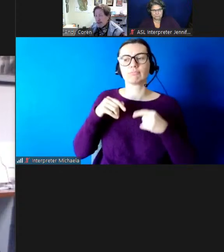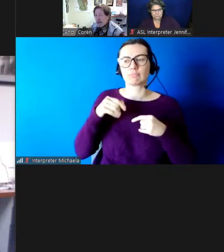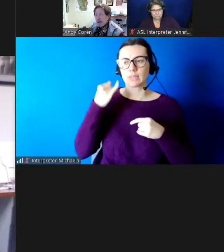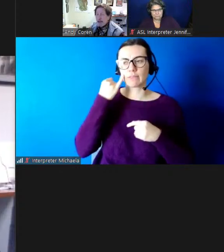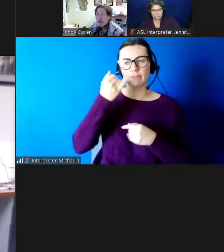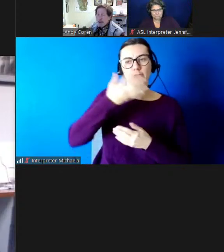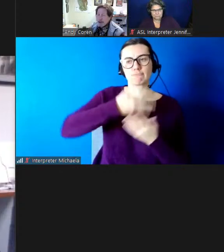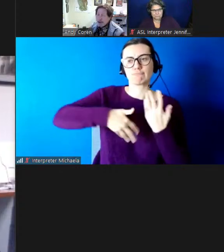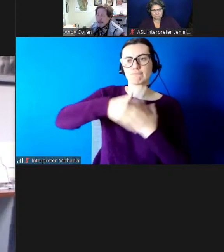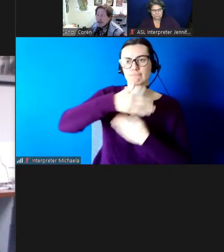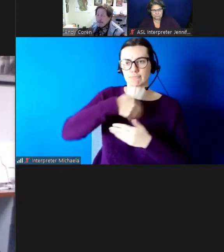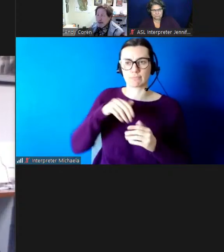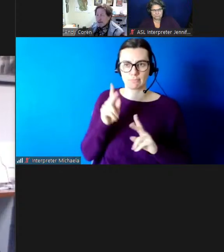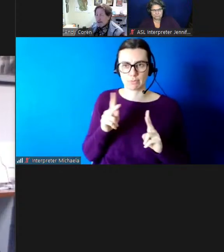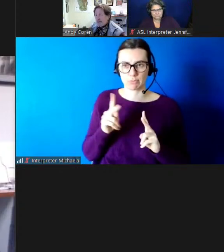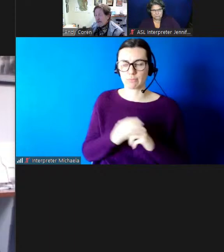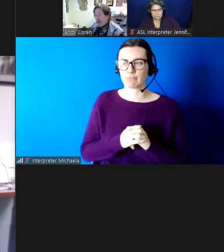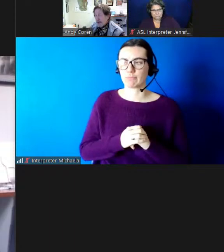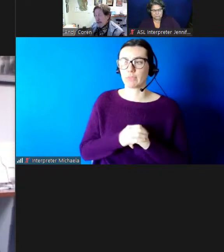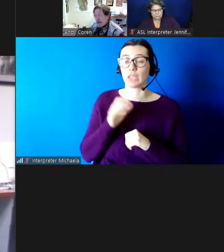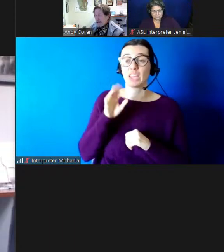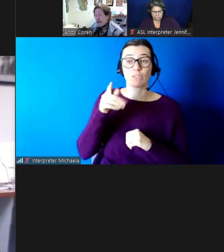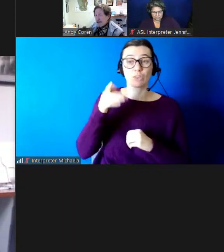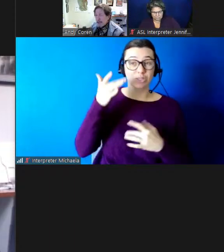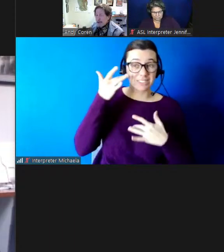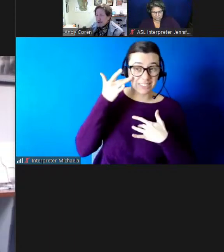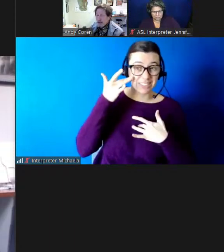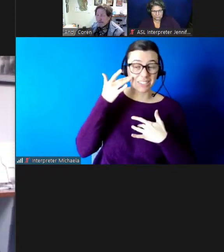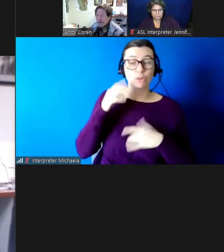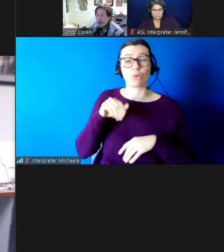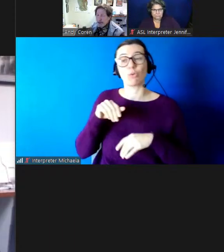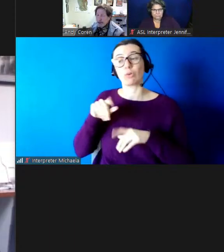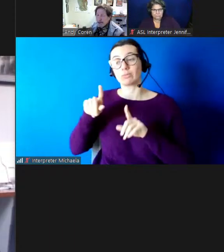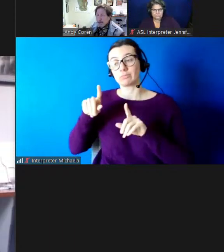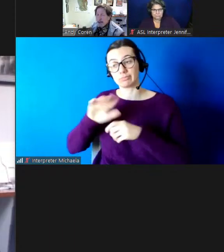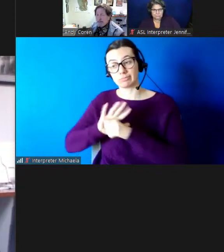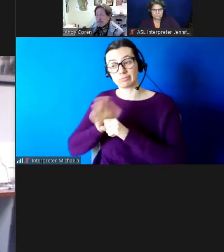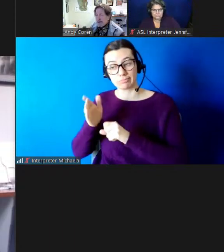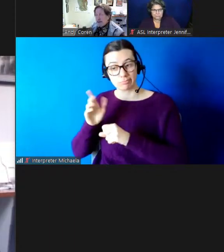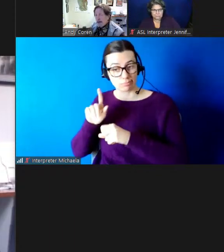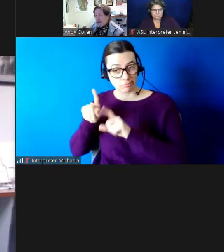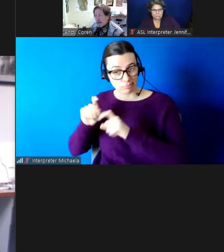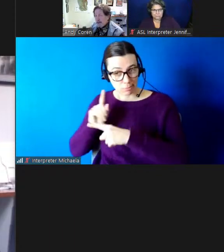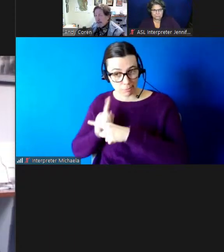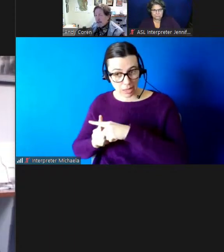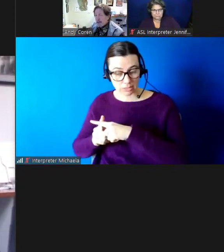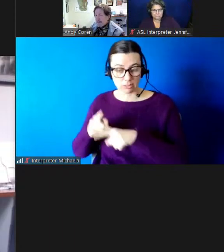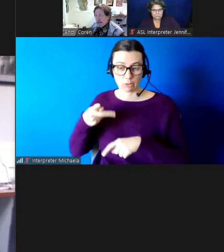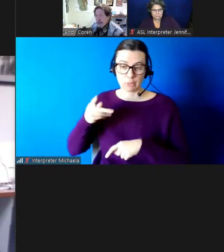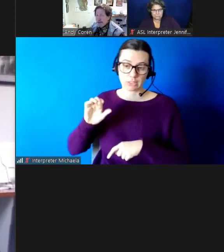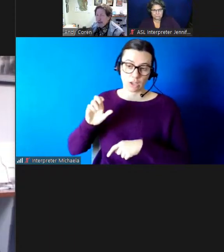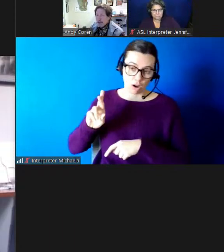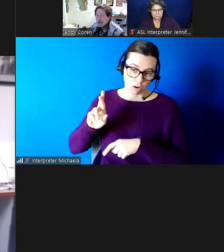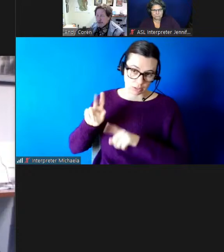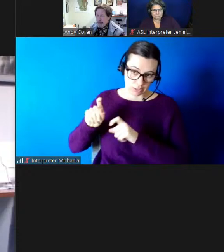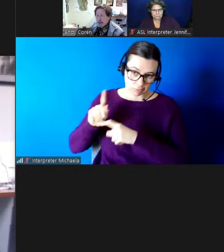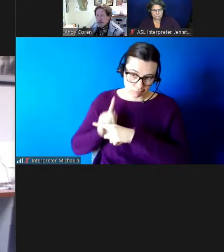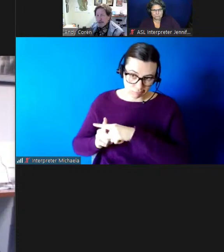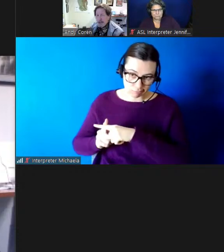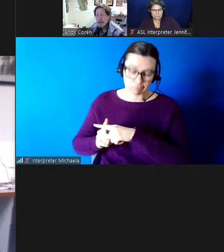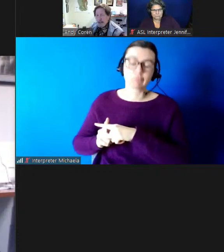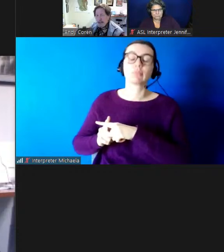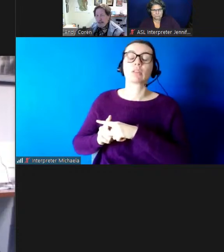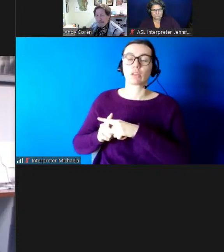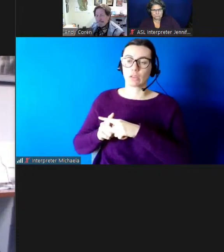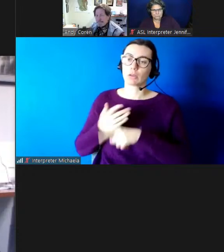are sick or you test positive on one of the antigen tests or a PCR test, please isolate and protect the others around